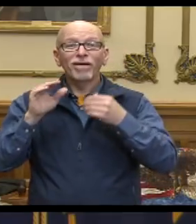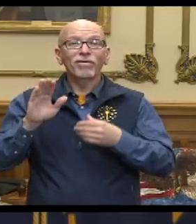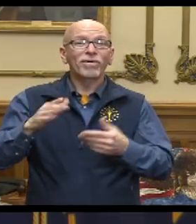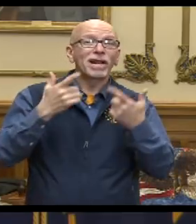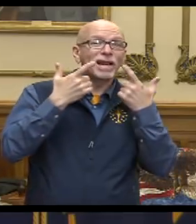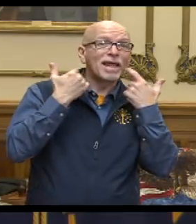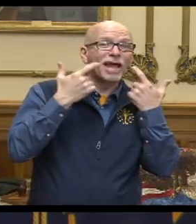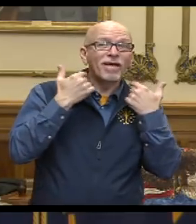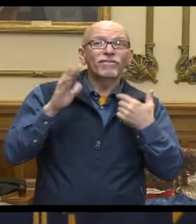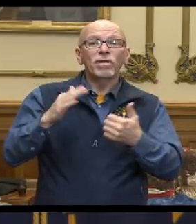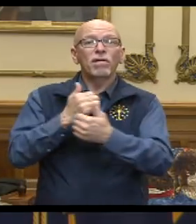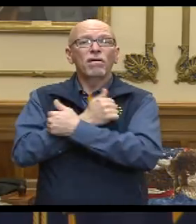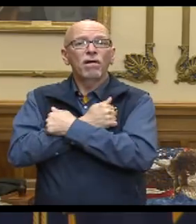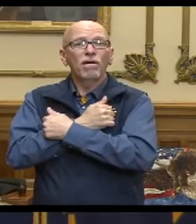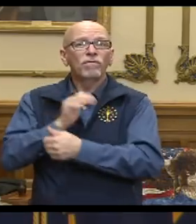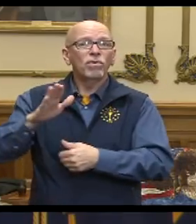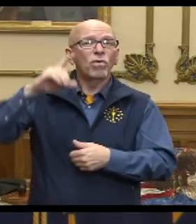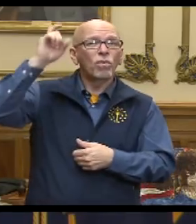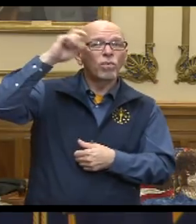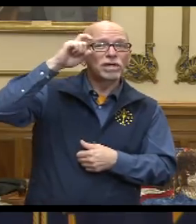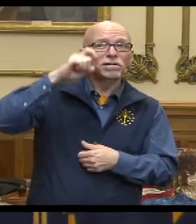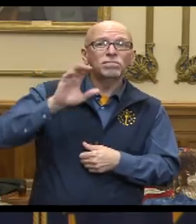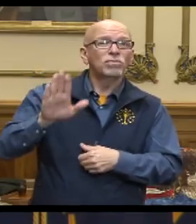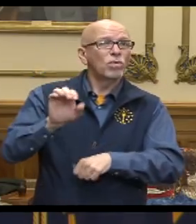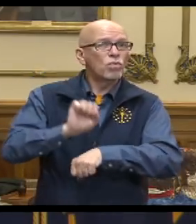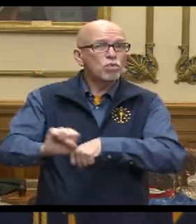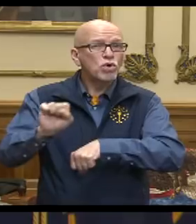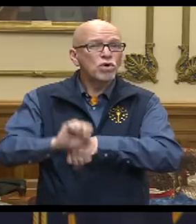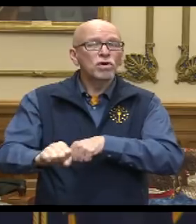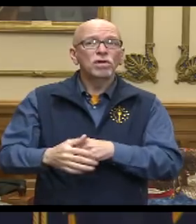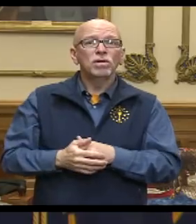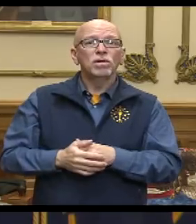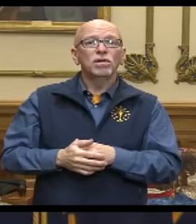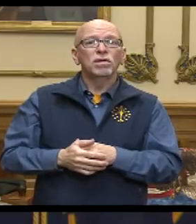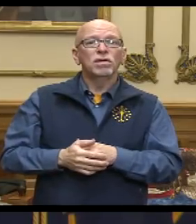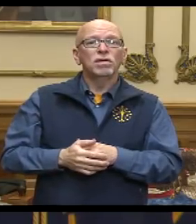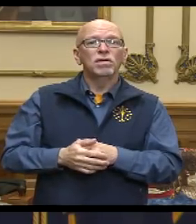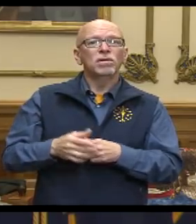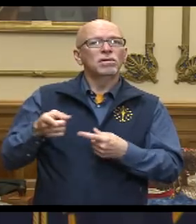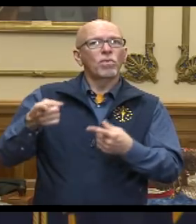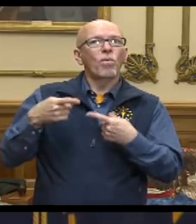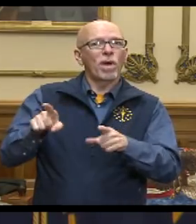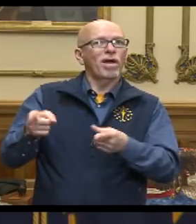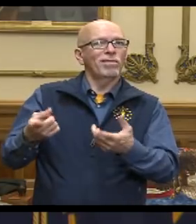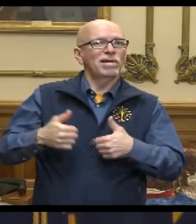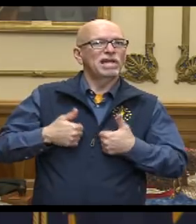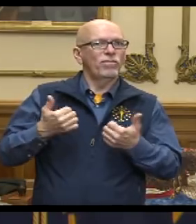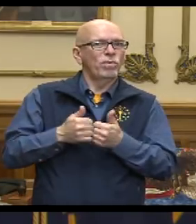love, their wisdom, their good works, while they were here with us.